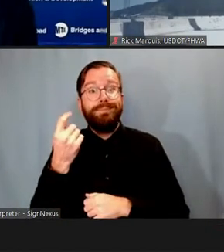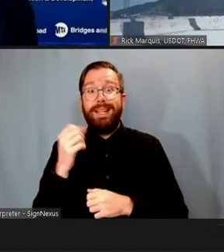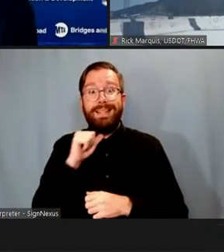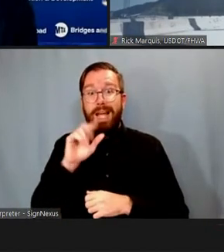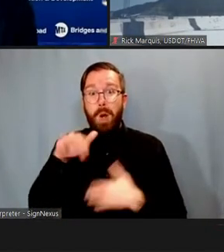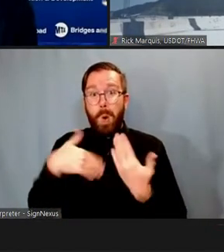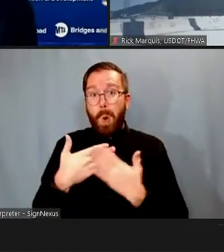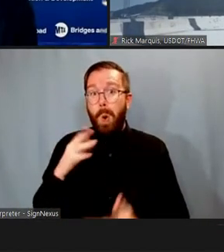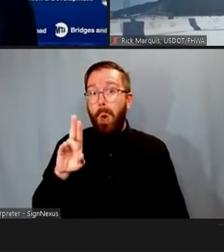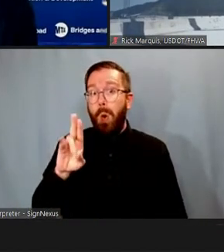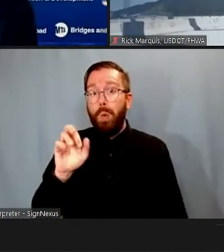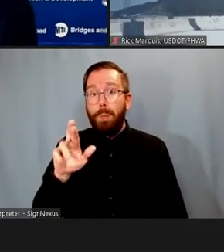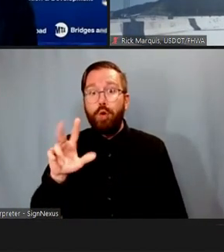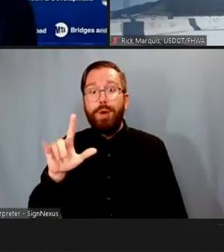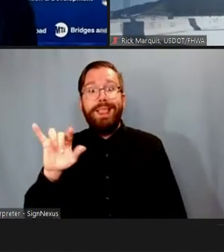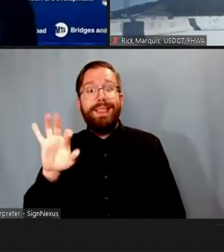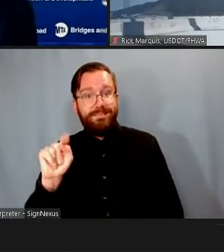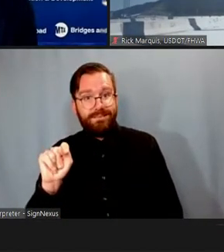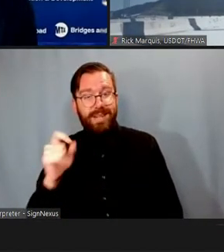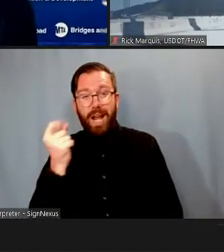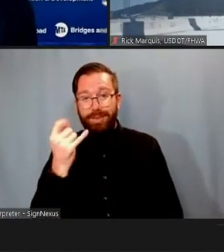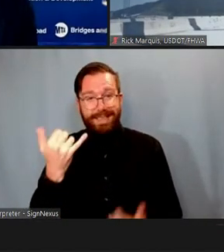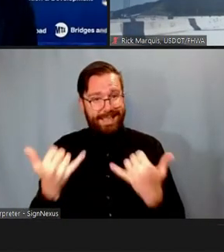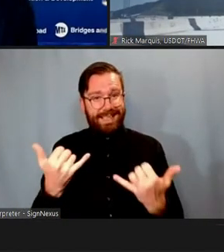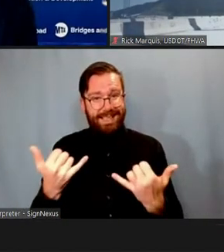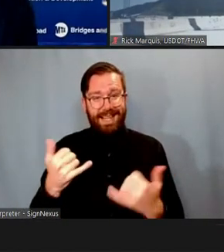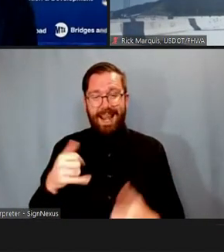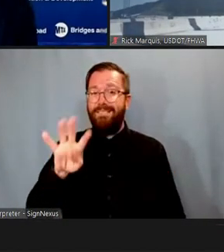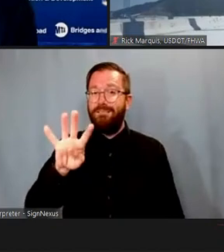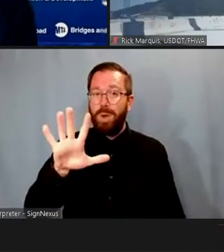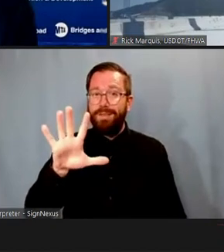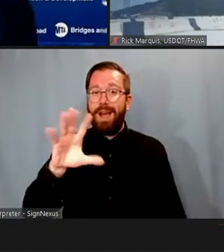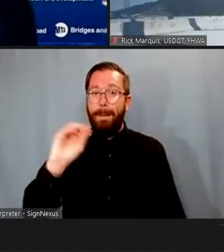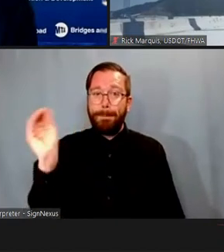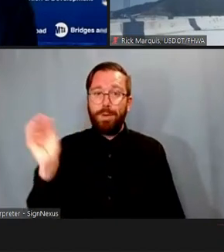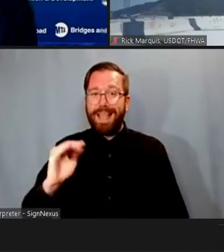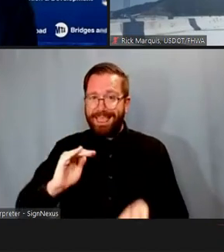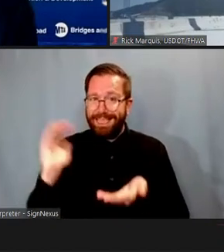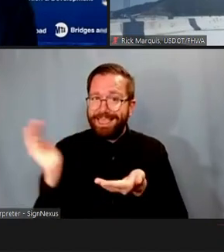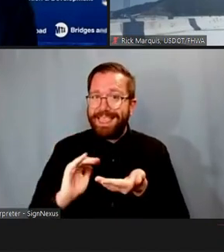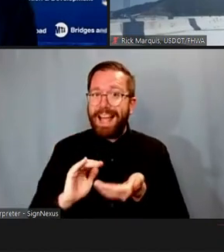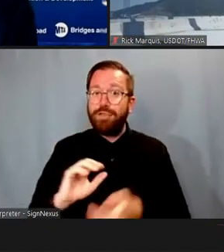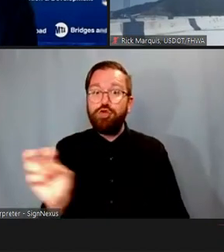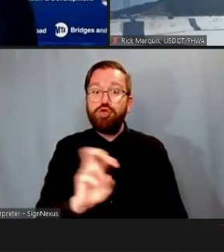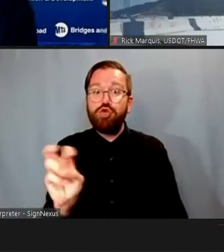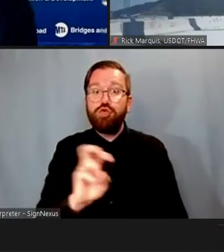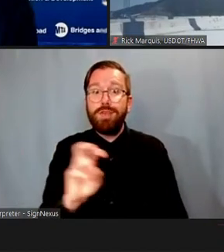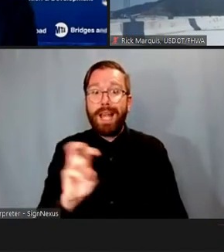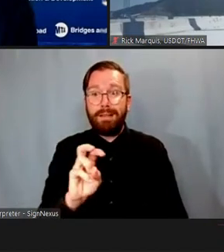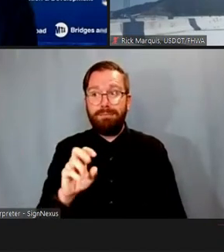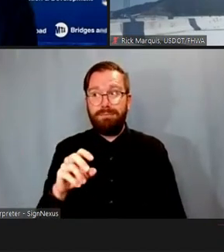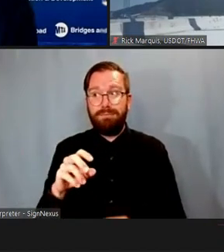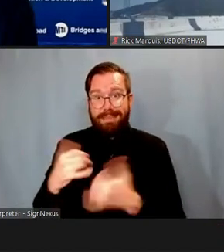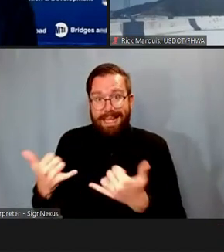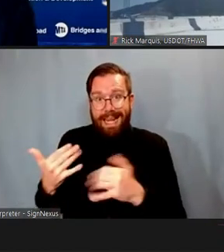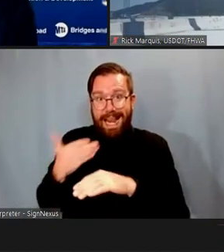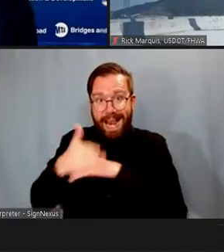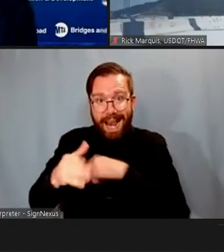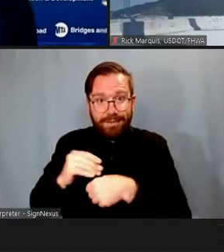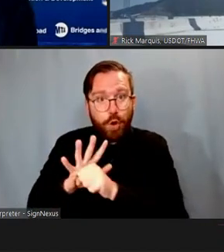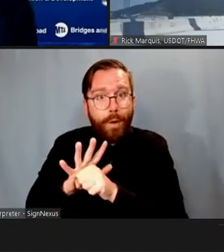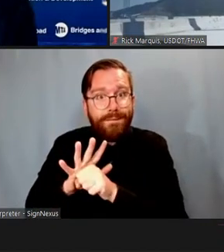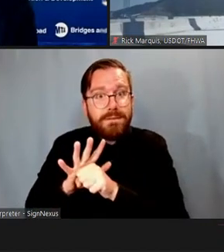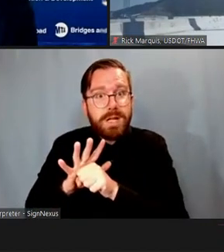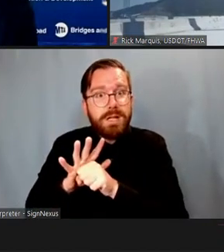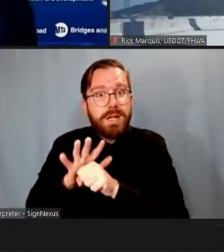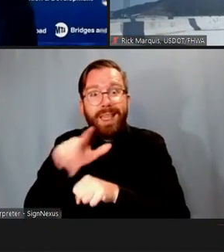41 less trips today than pre pandemic and they get paid by the trip not by the hour you